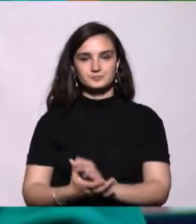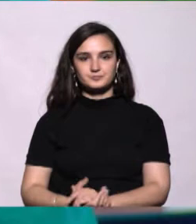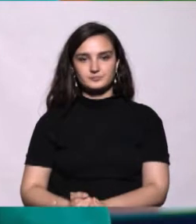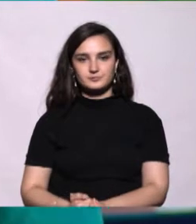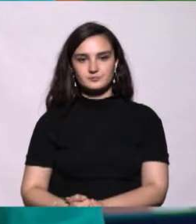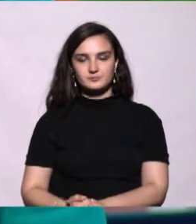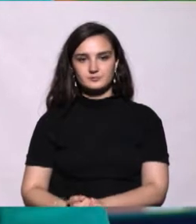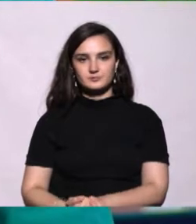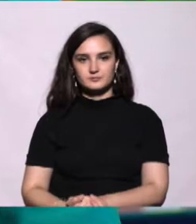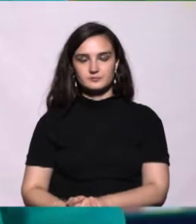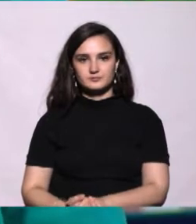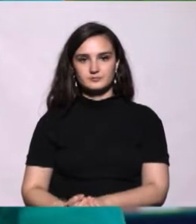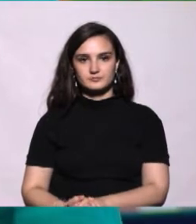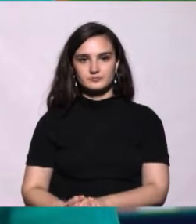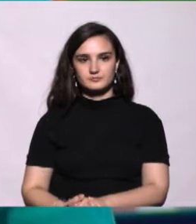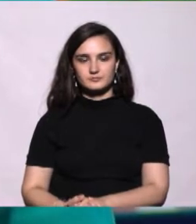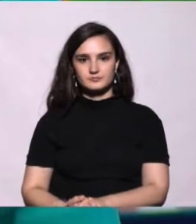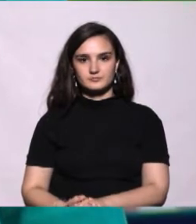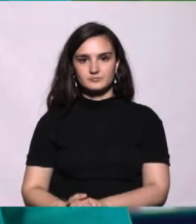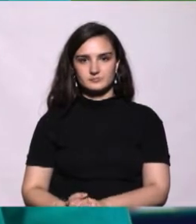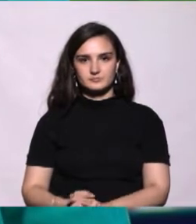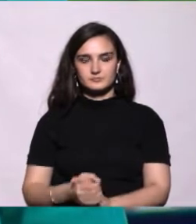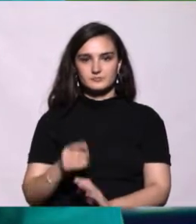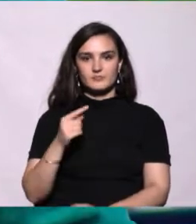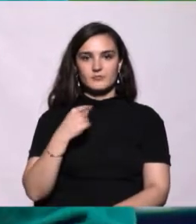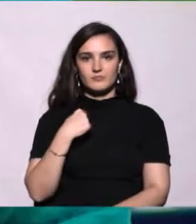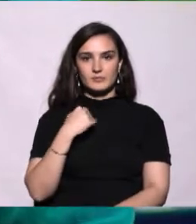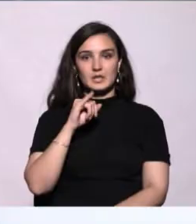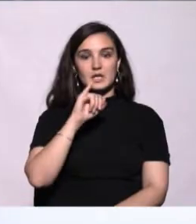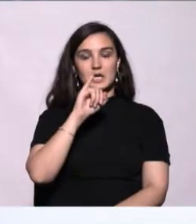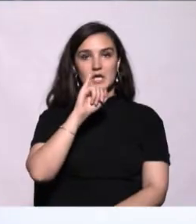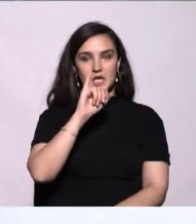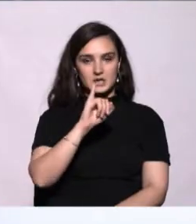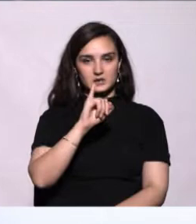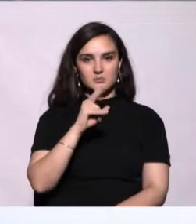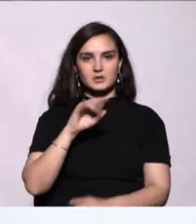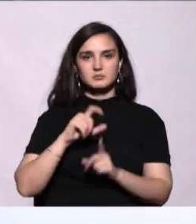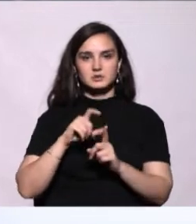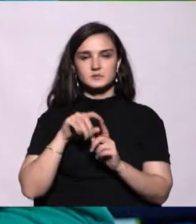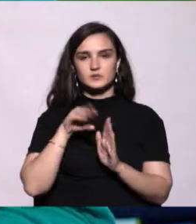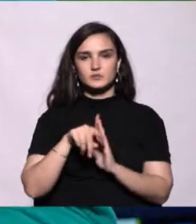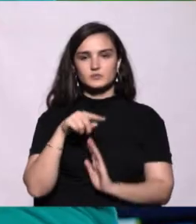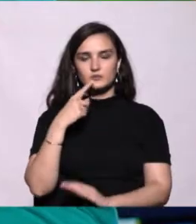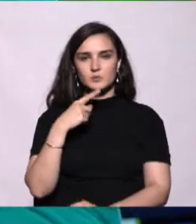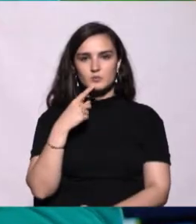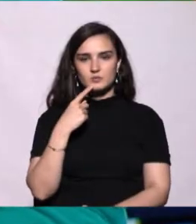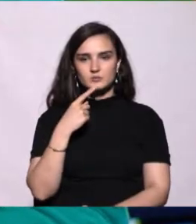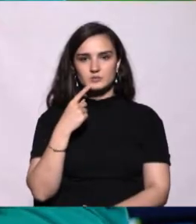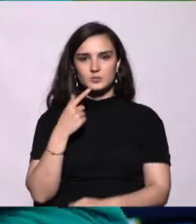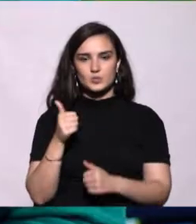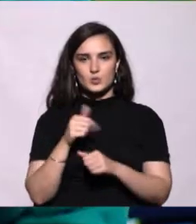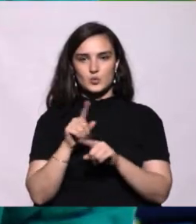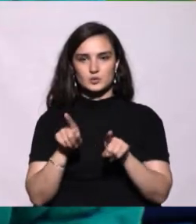Good. In the alphabet, it is I, but in the word, we pronounce this letter